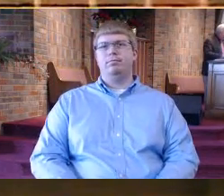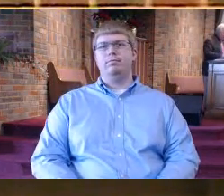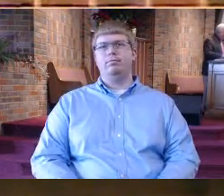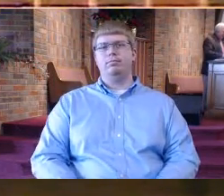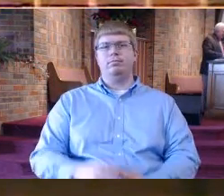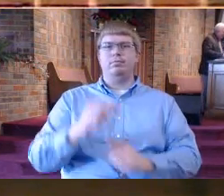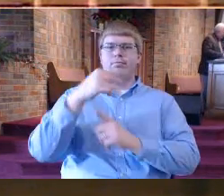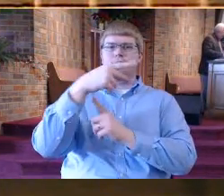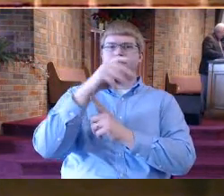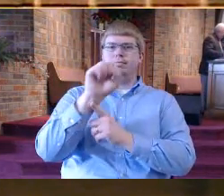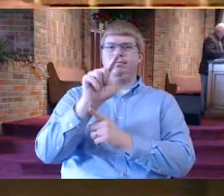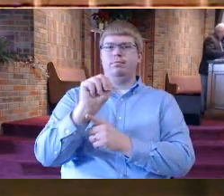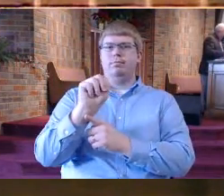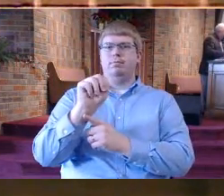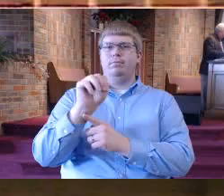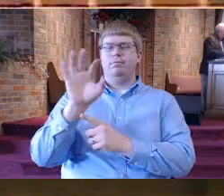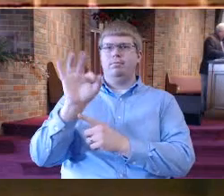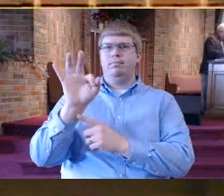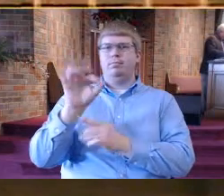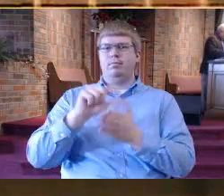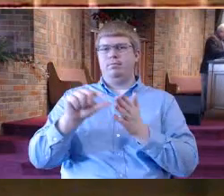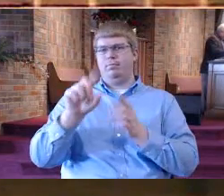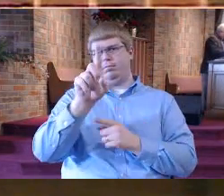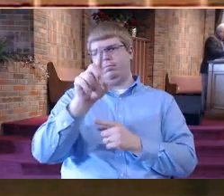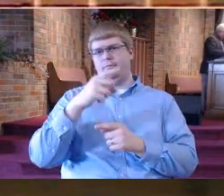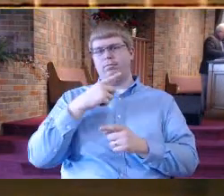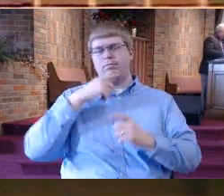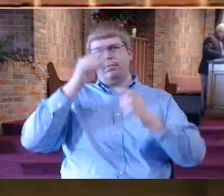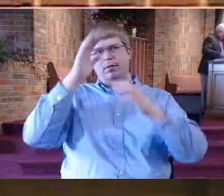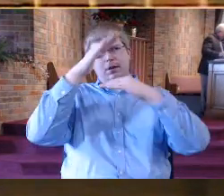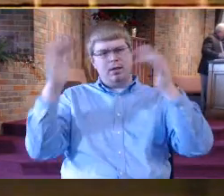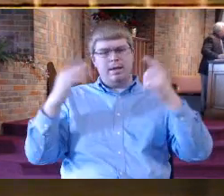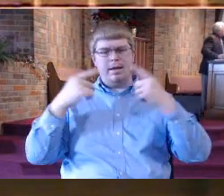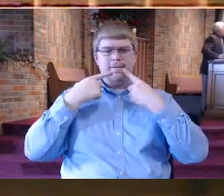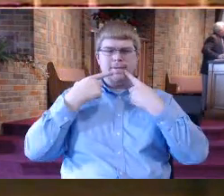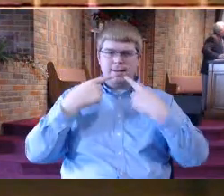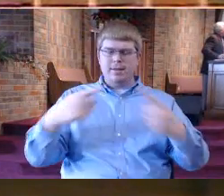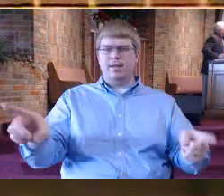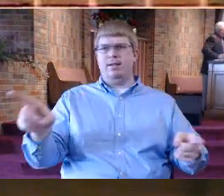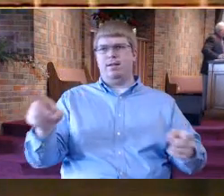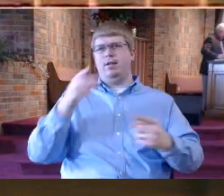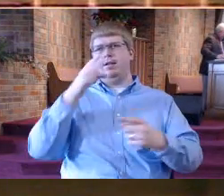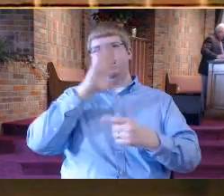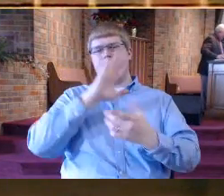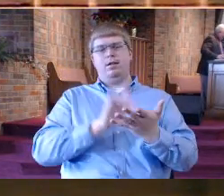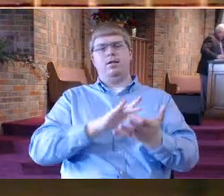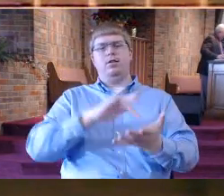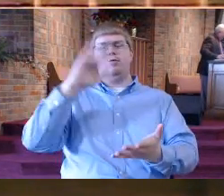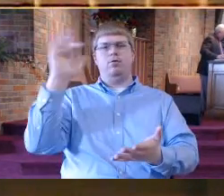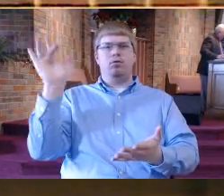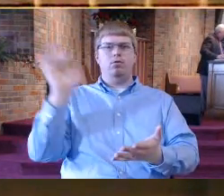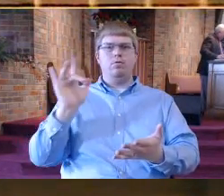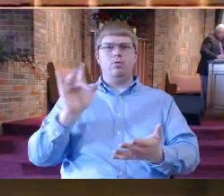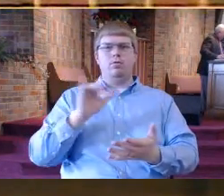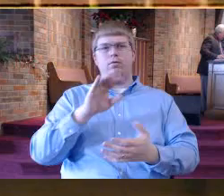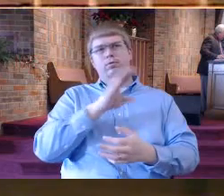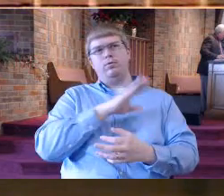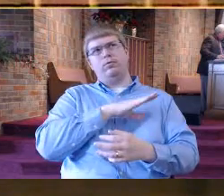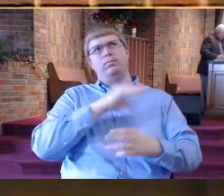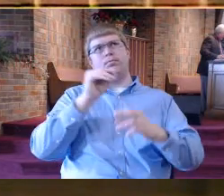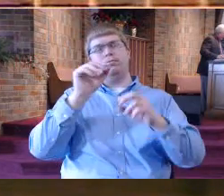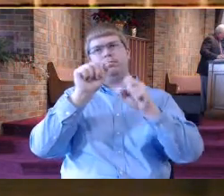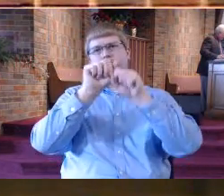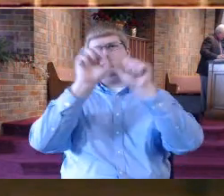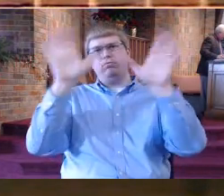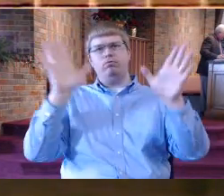Psalm 19, verse 1. The heavens declare the glory of God, and the firmament shows